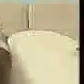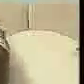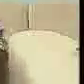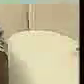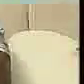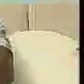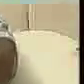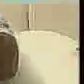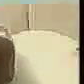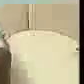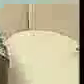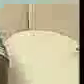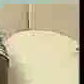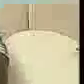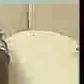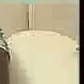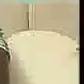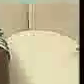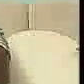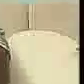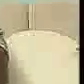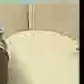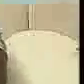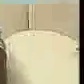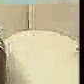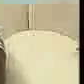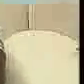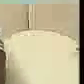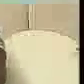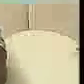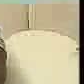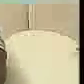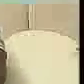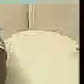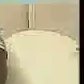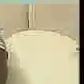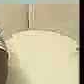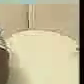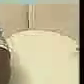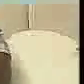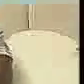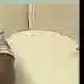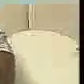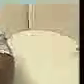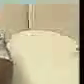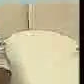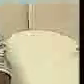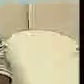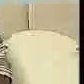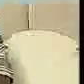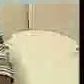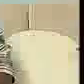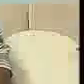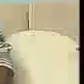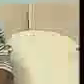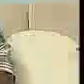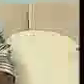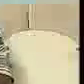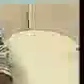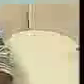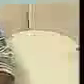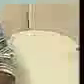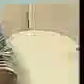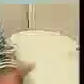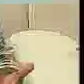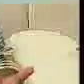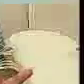at this ministry following up so if those questions are not asked then it means people will be just doing small things here